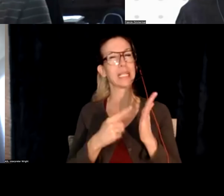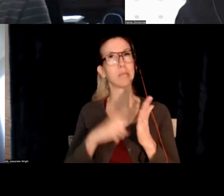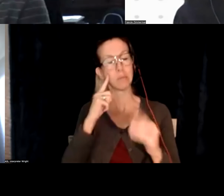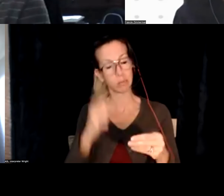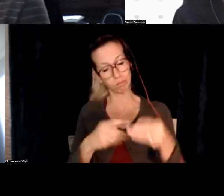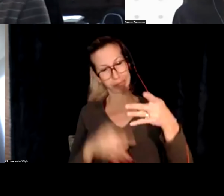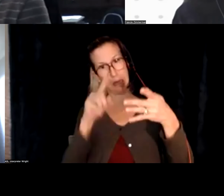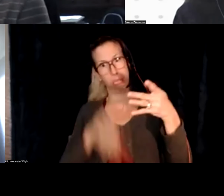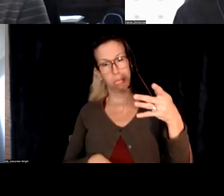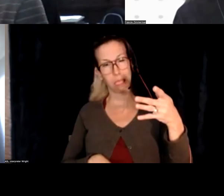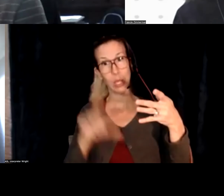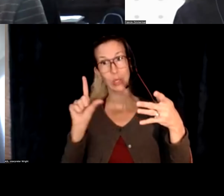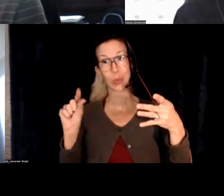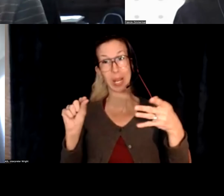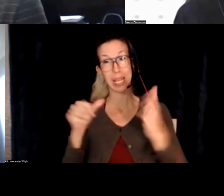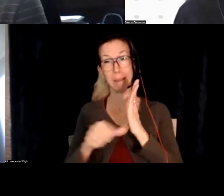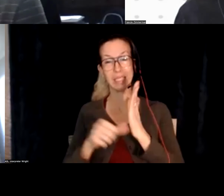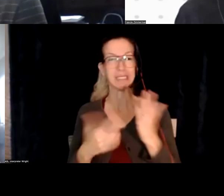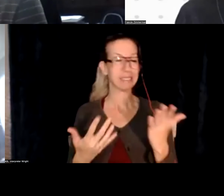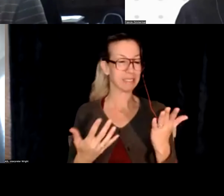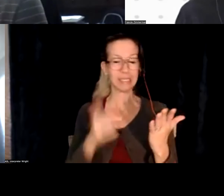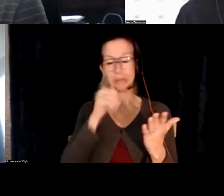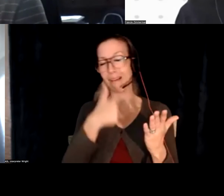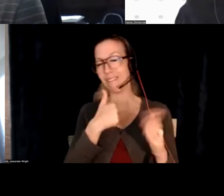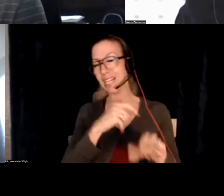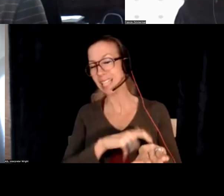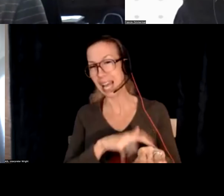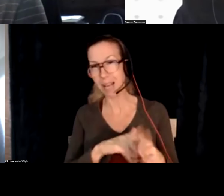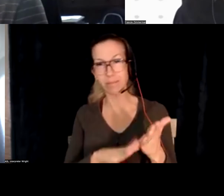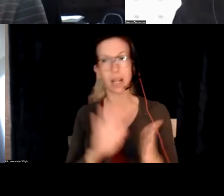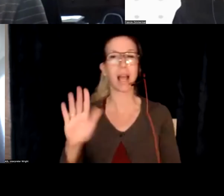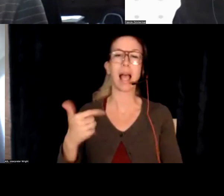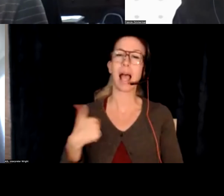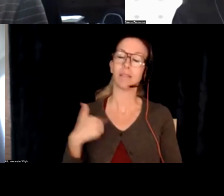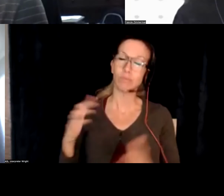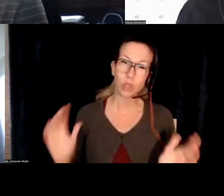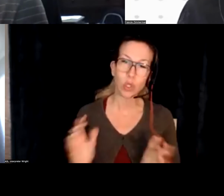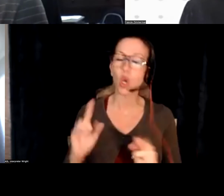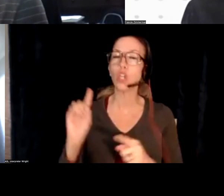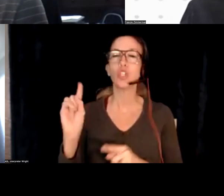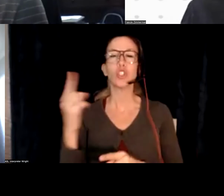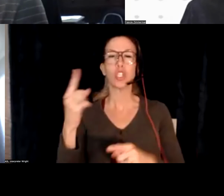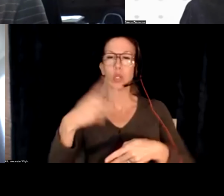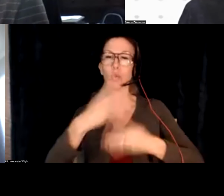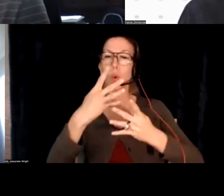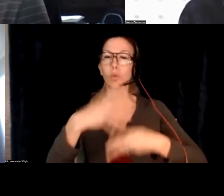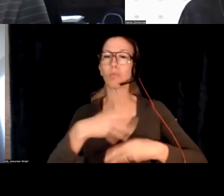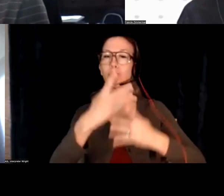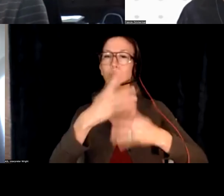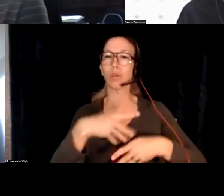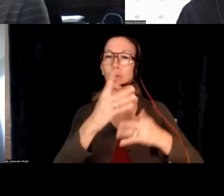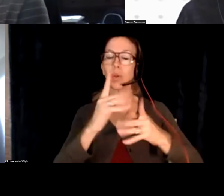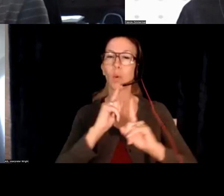pages and you think, oh, I just don't have time. And I really want to urge people to please scroll through that affirming report